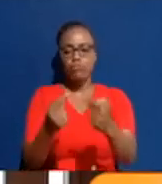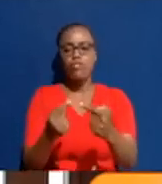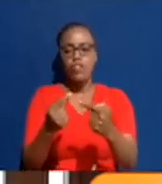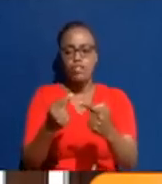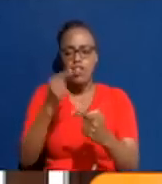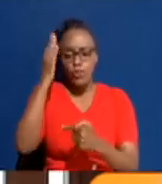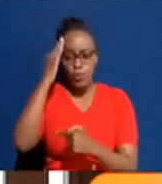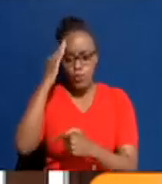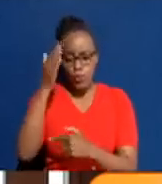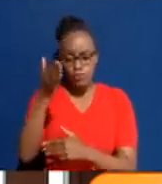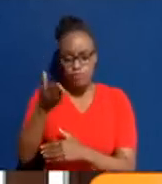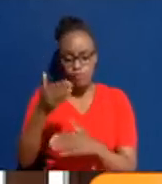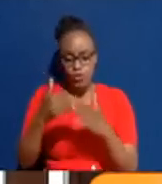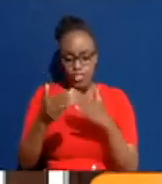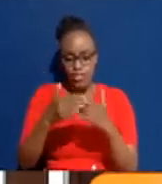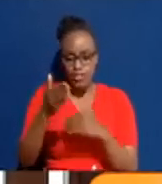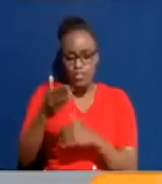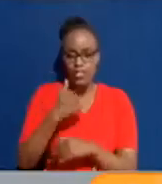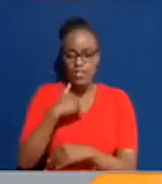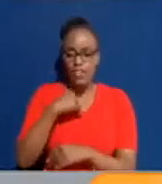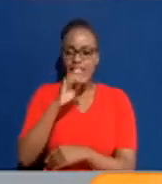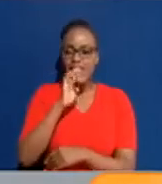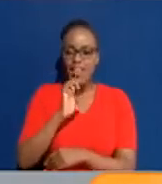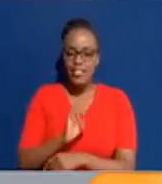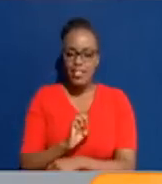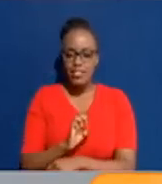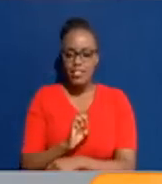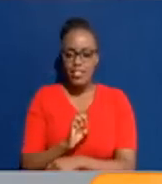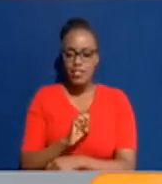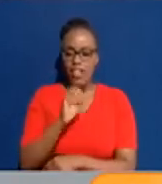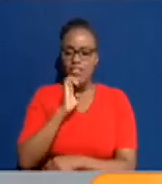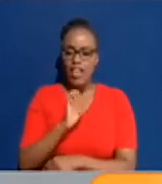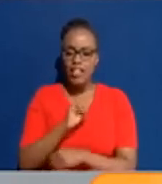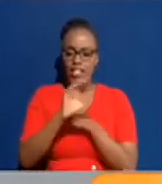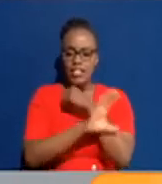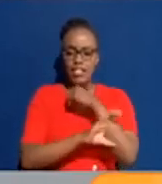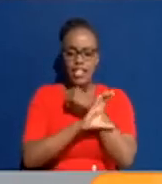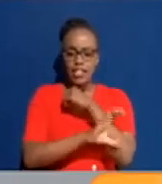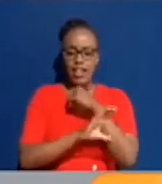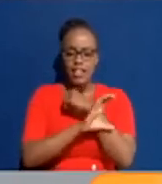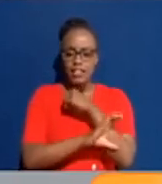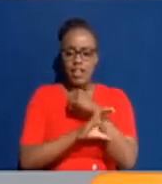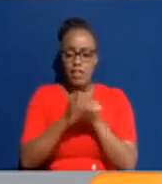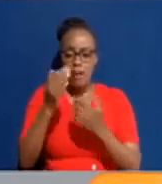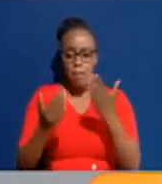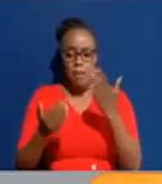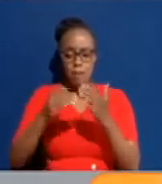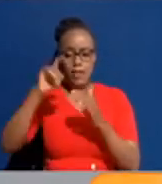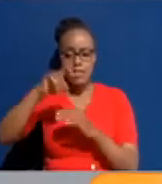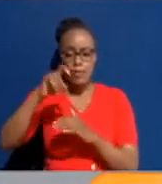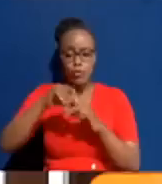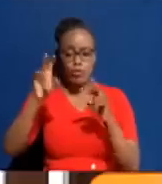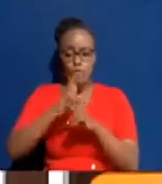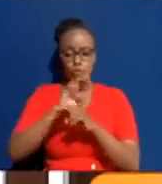Kadhangu said earlier on, maybe elders in this country, maybe we should look